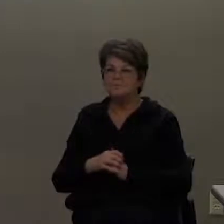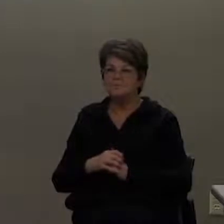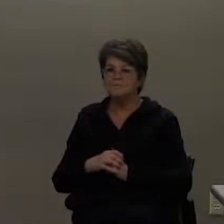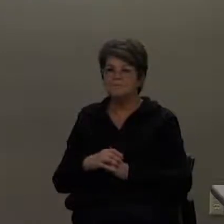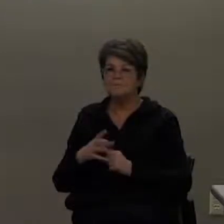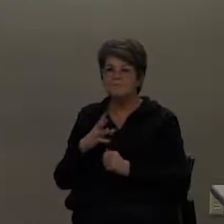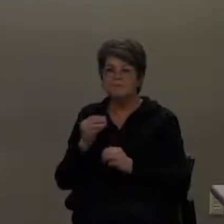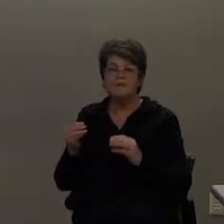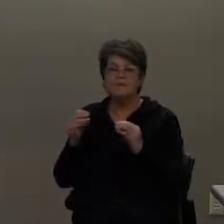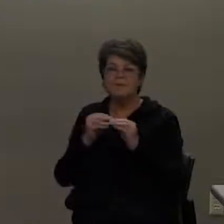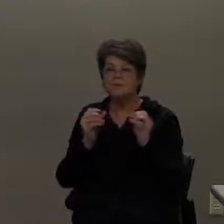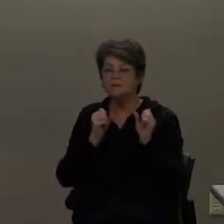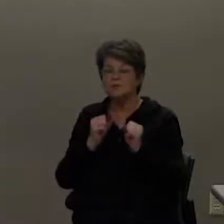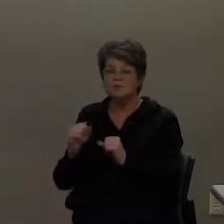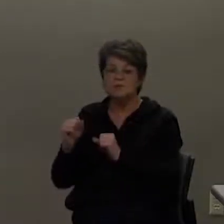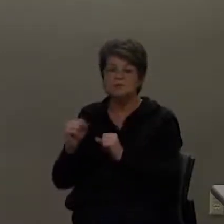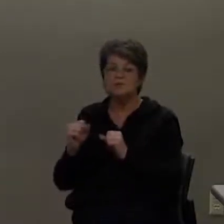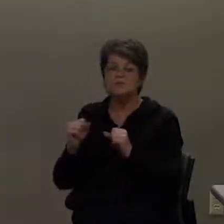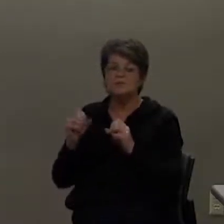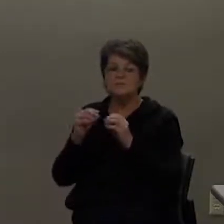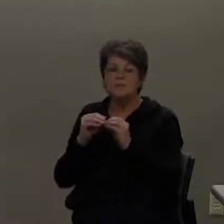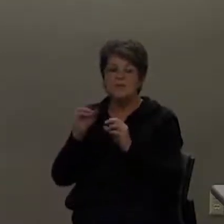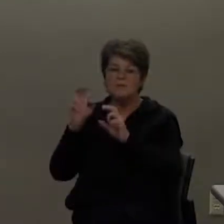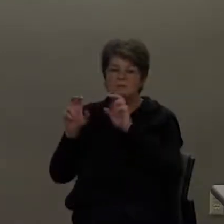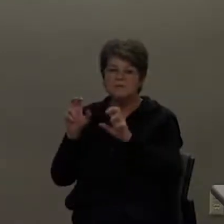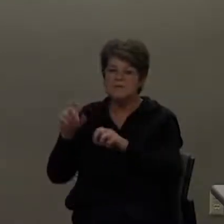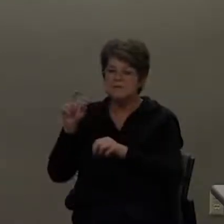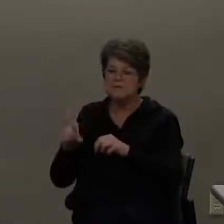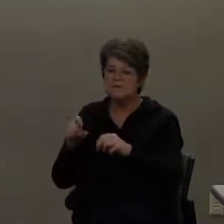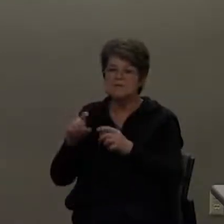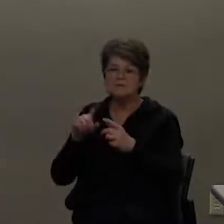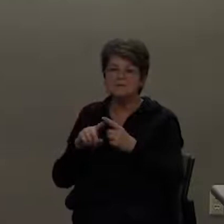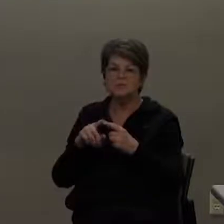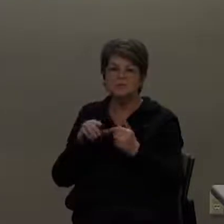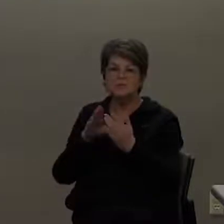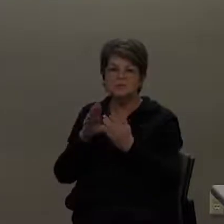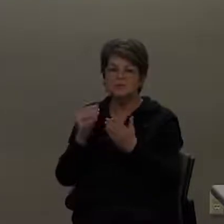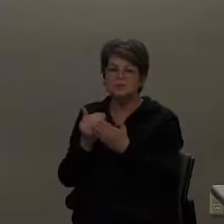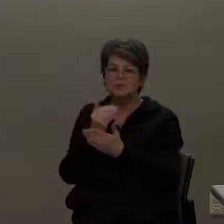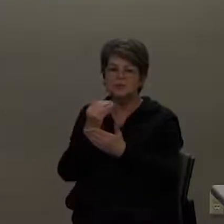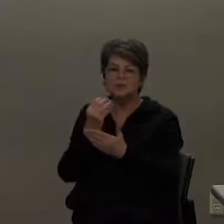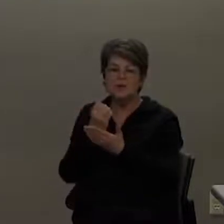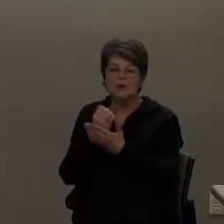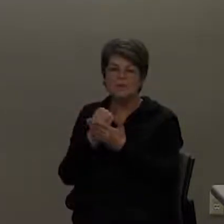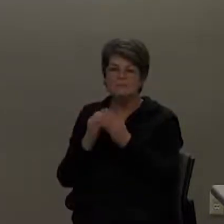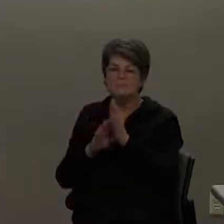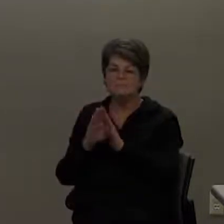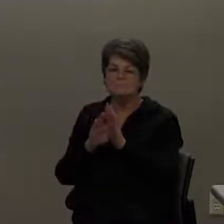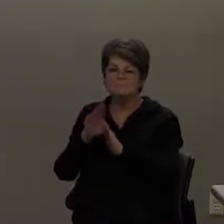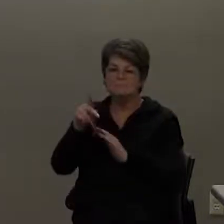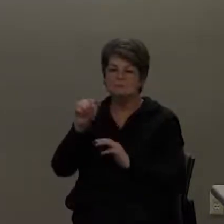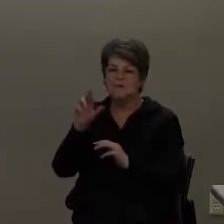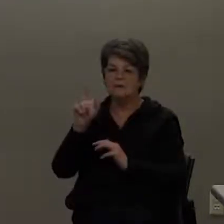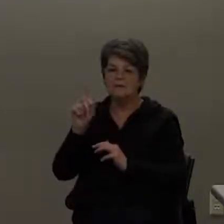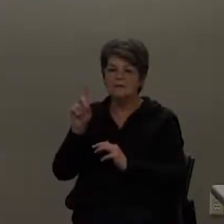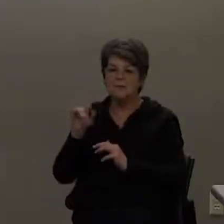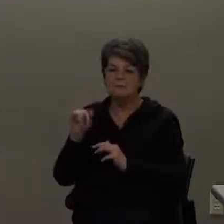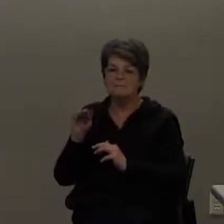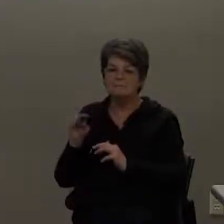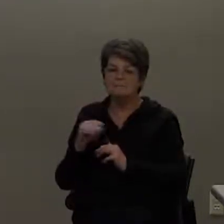And then more strategic and aggressive investments will be necessary to address the new economic development paradigm.